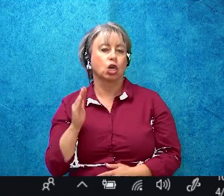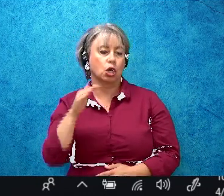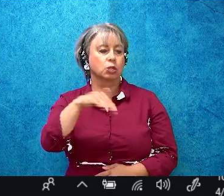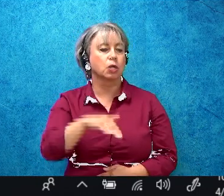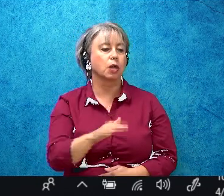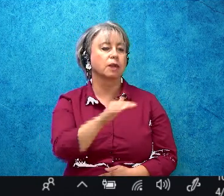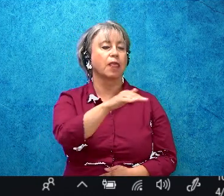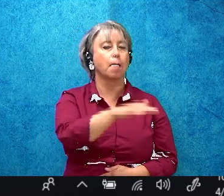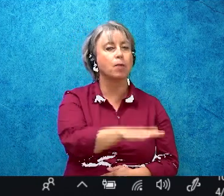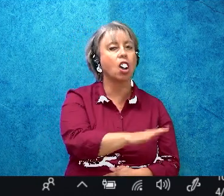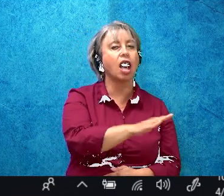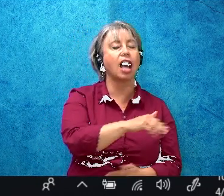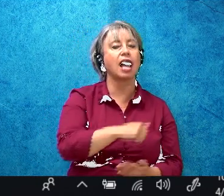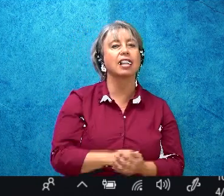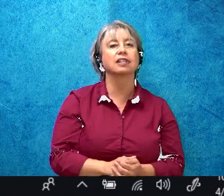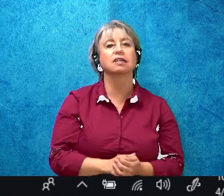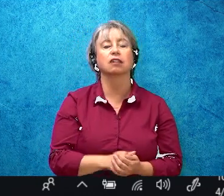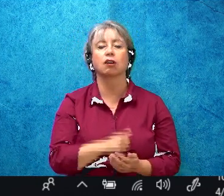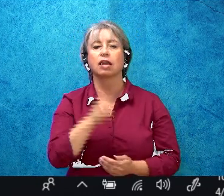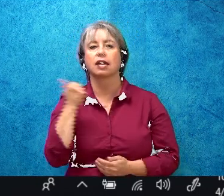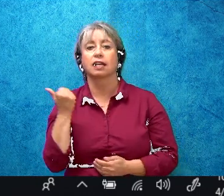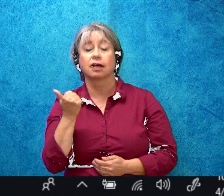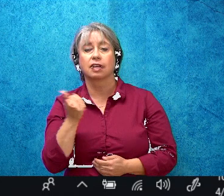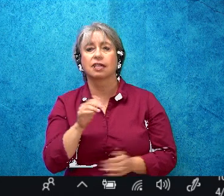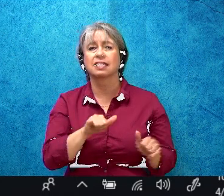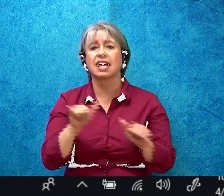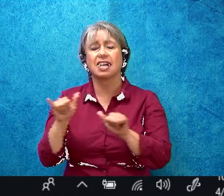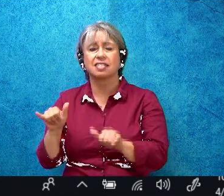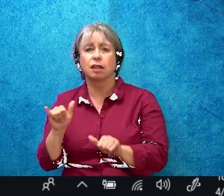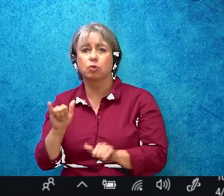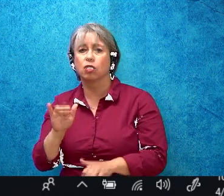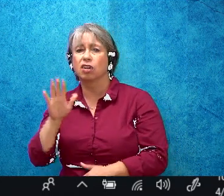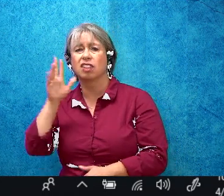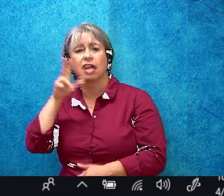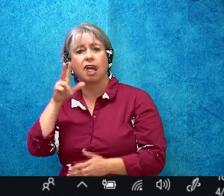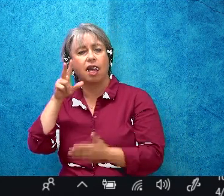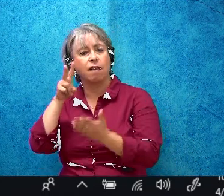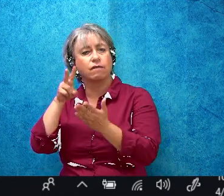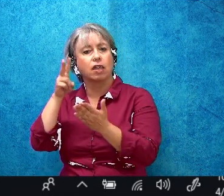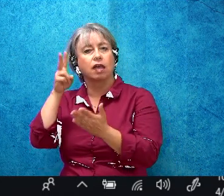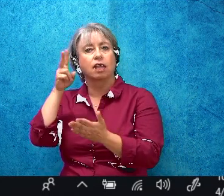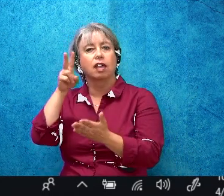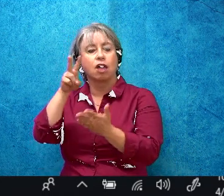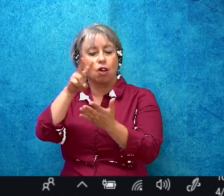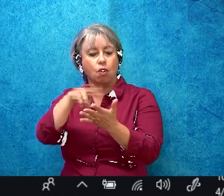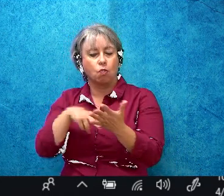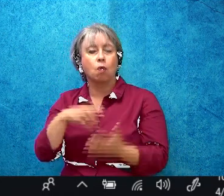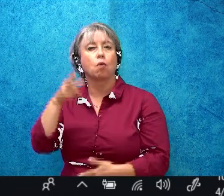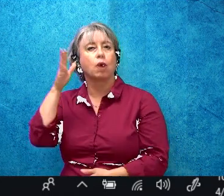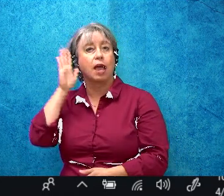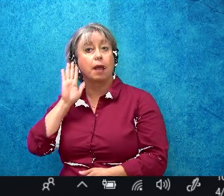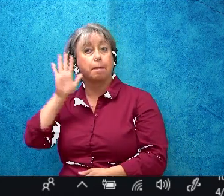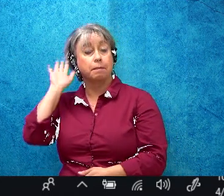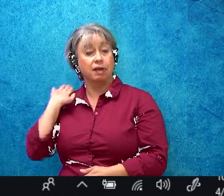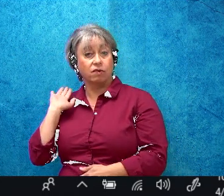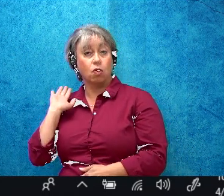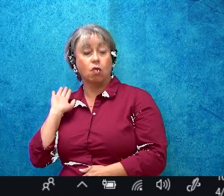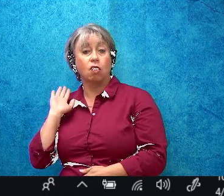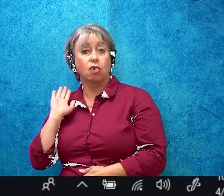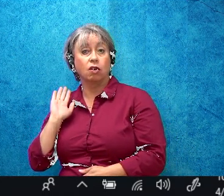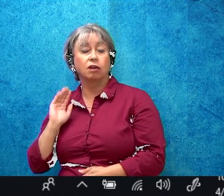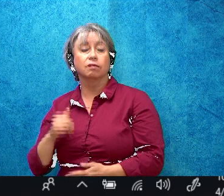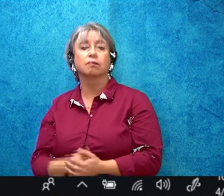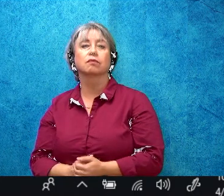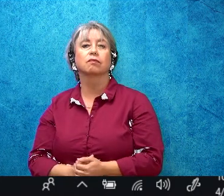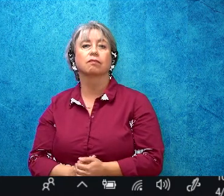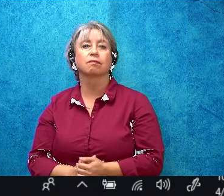anything else I've read before? Anything that I've heard in church before? Anything that I've already seen in television? So